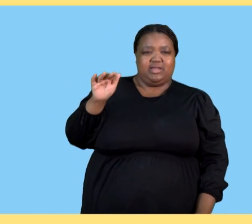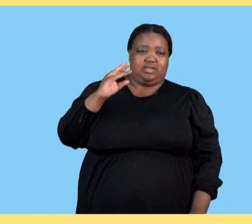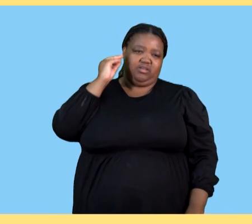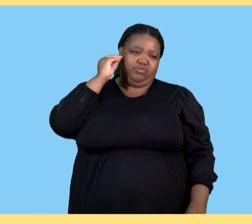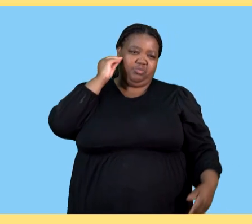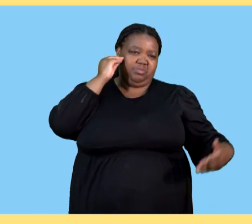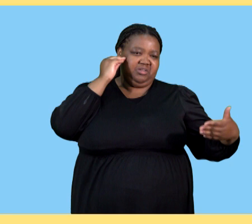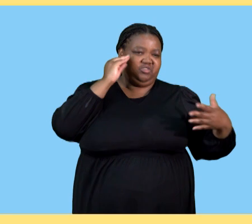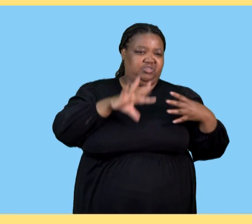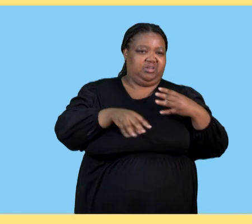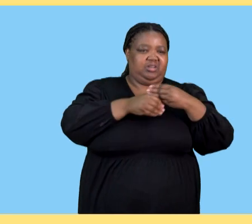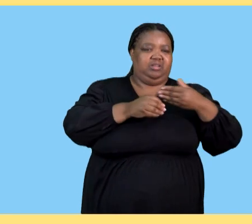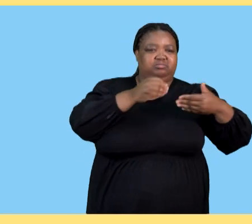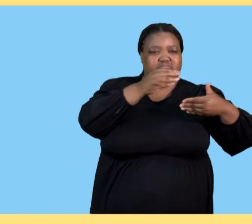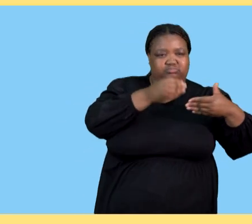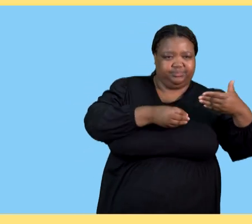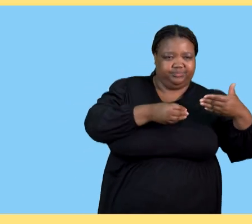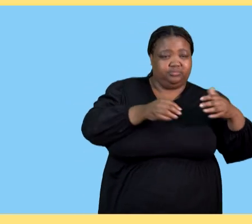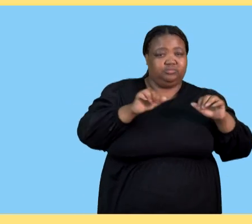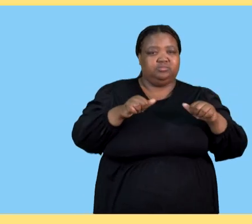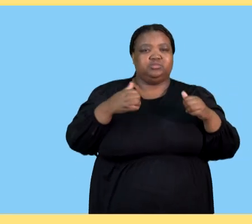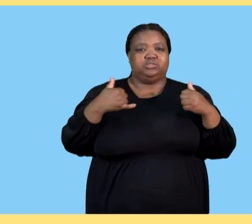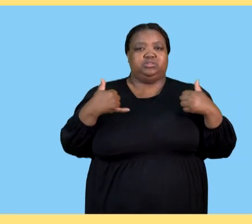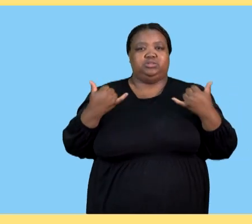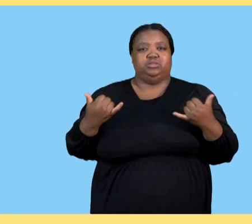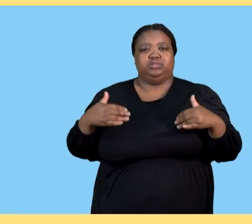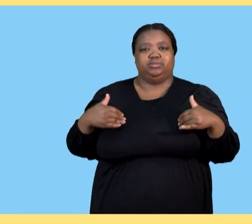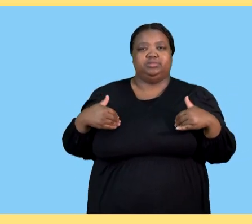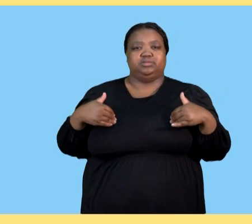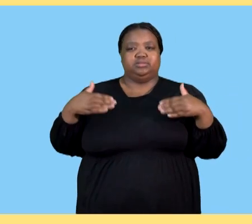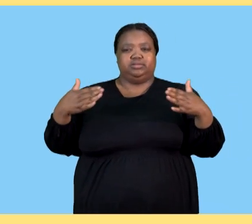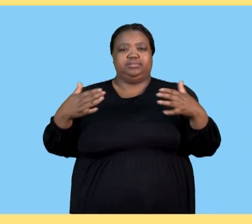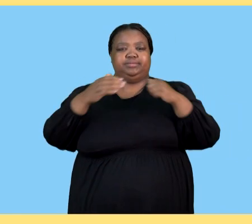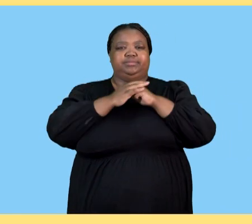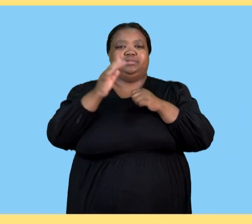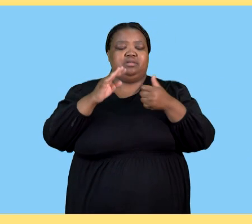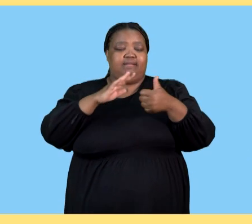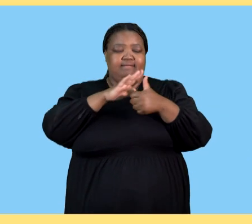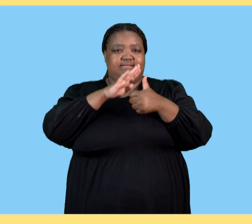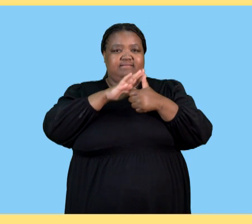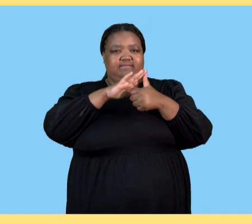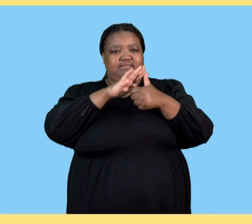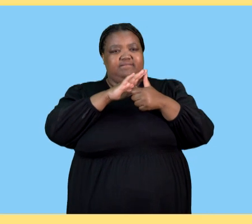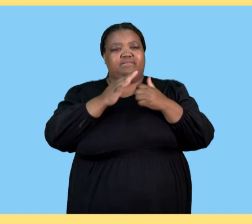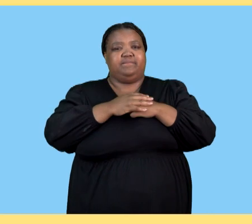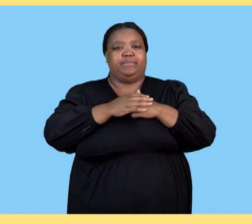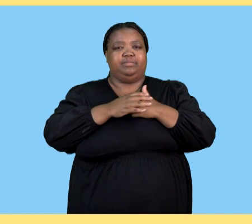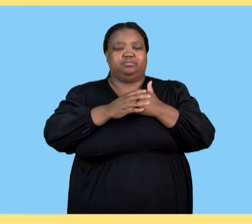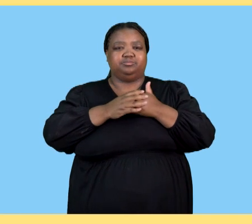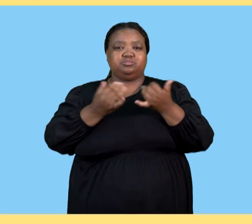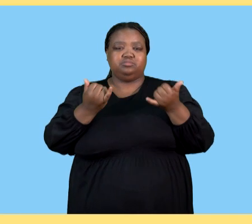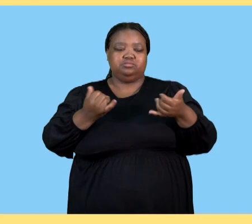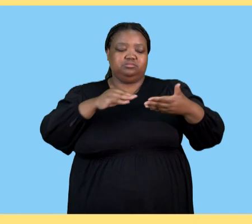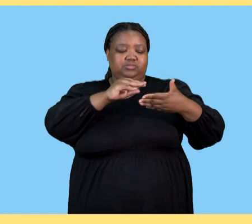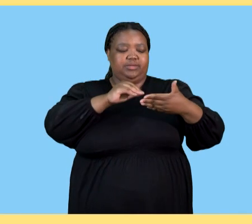additional information that we are given. Let's start with the first ones. We